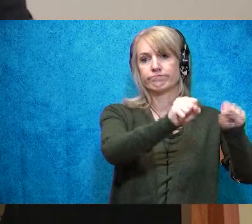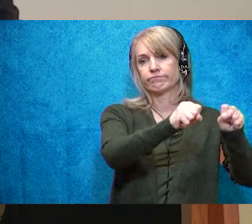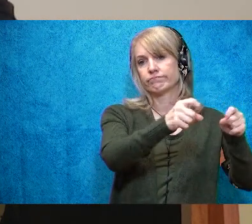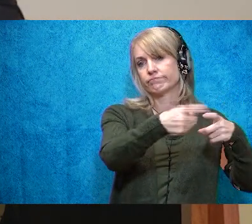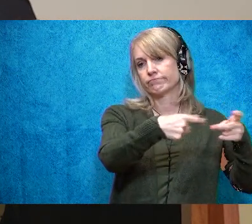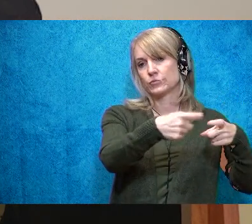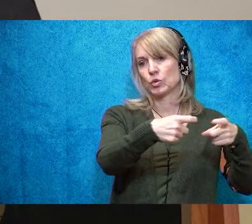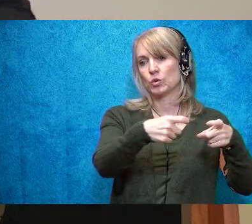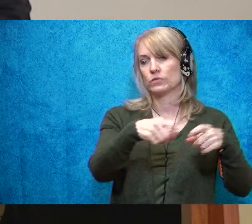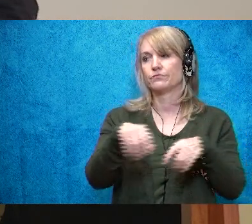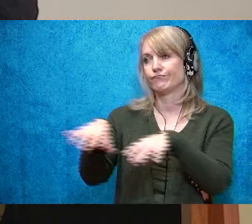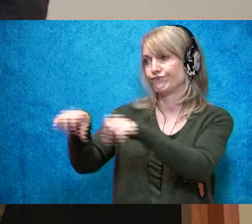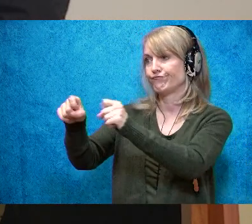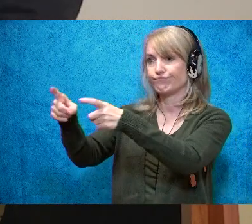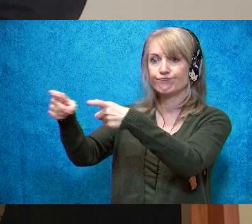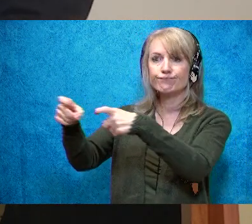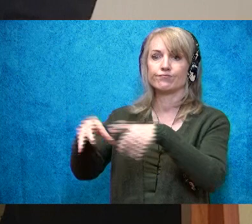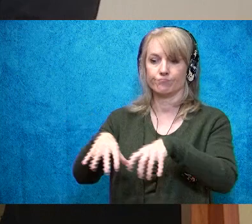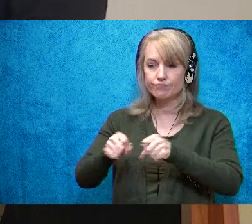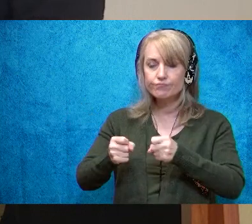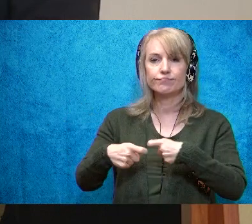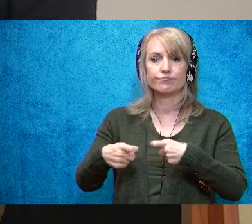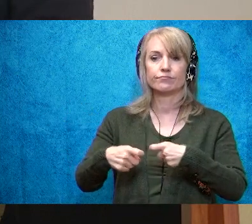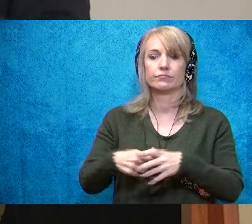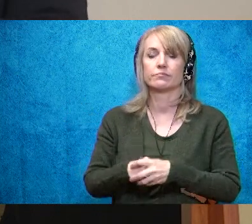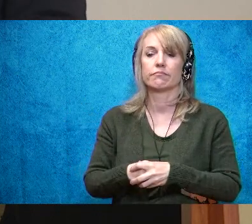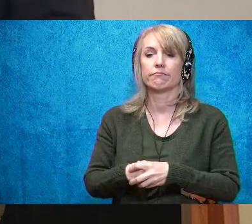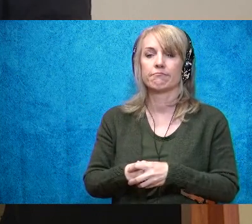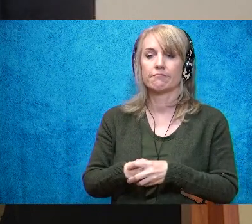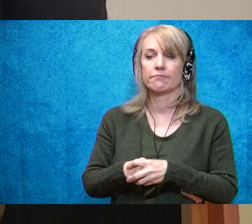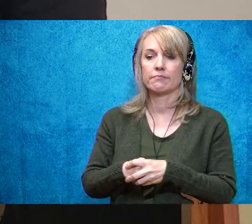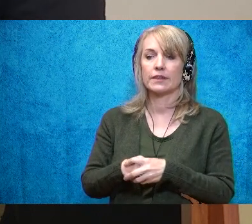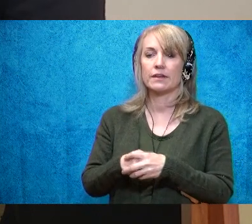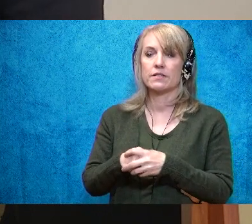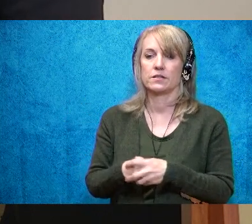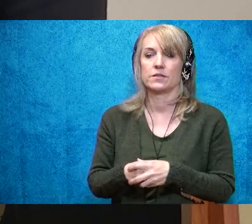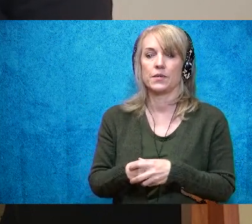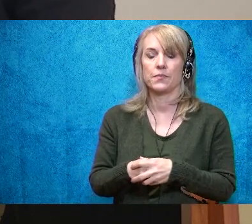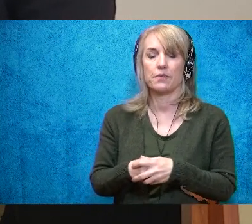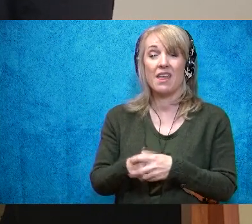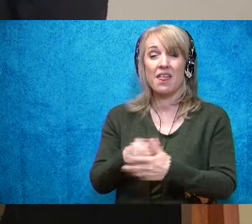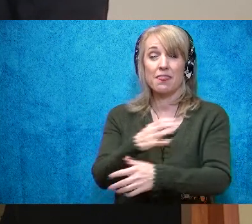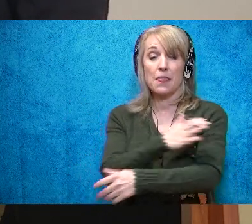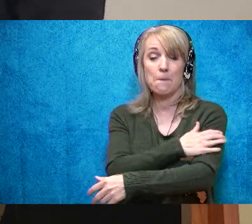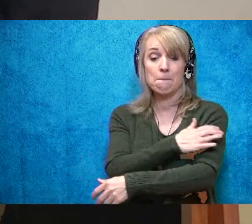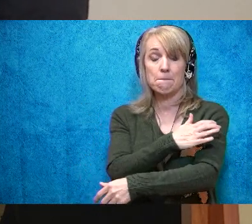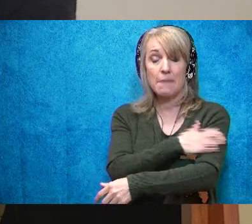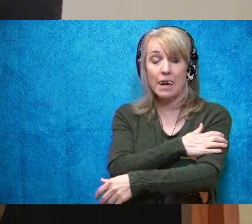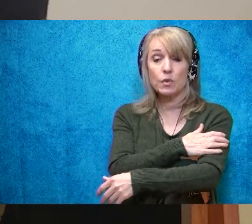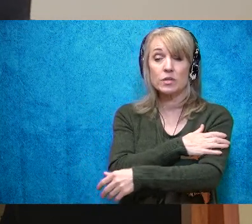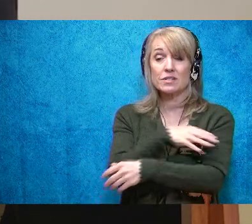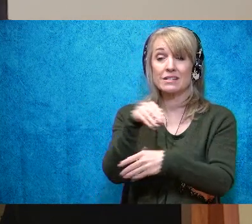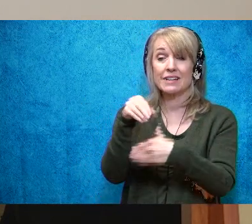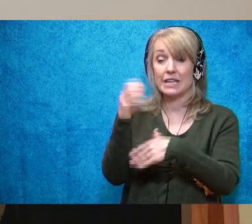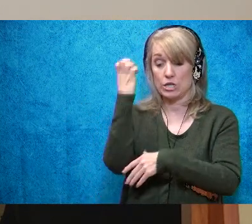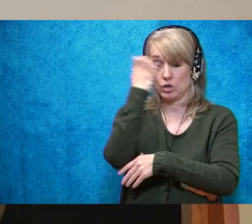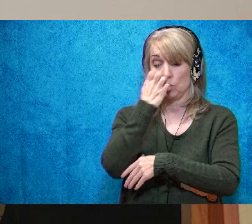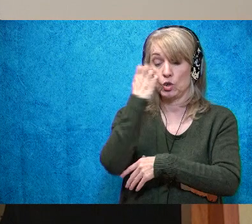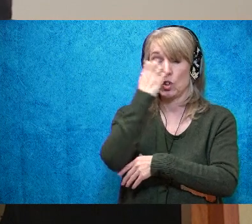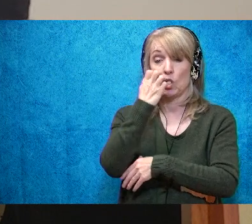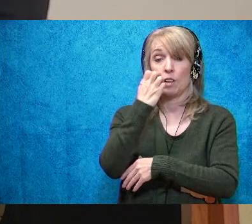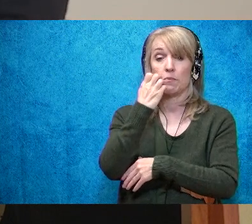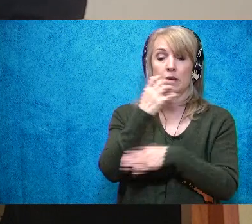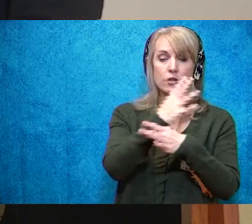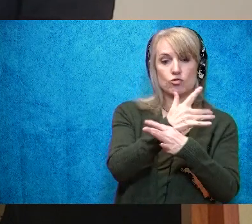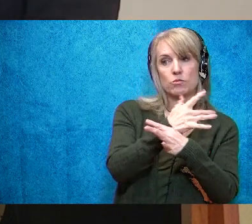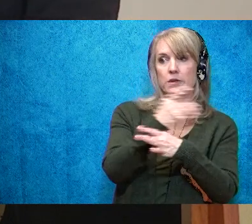So as we get to this point, the Axis powers are going to be, in Europe especially, Germany and Italy. We're going to talk